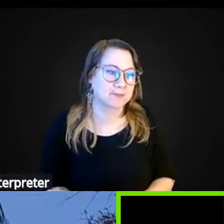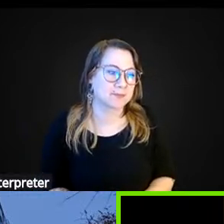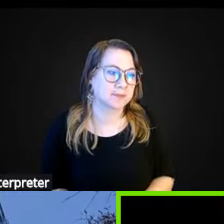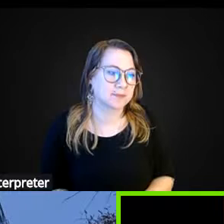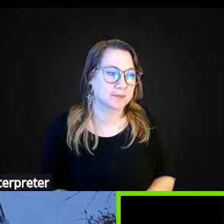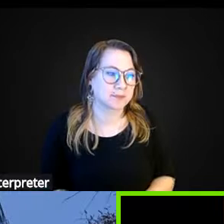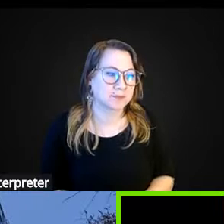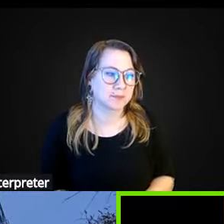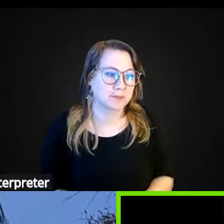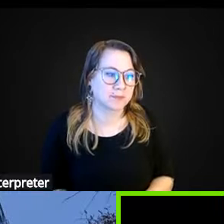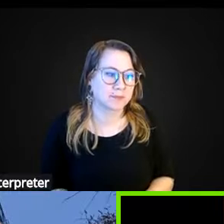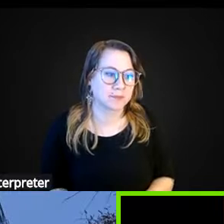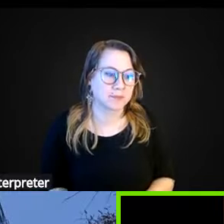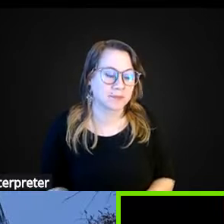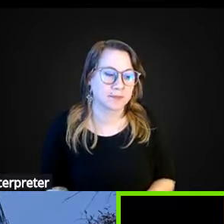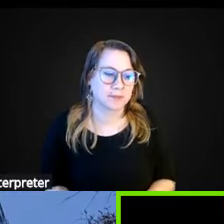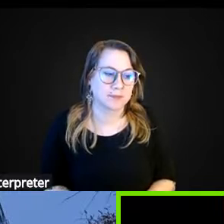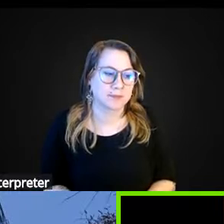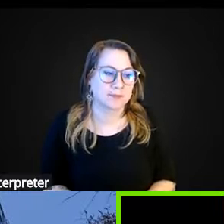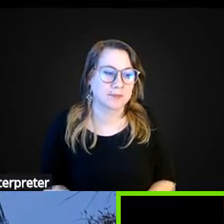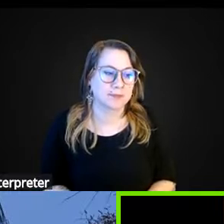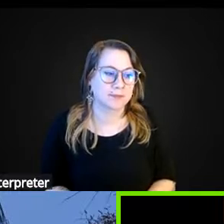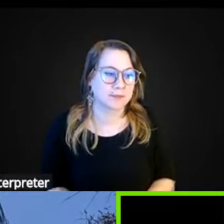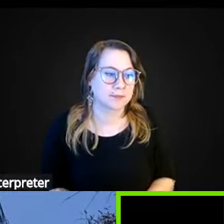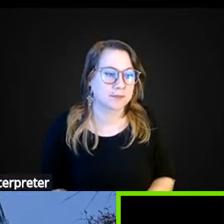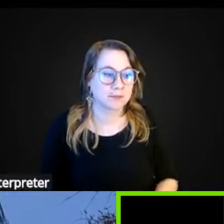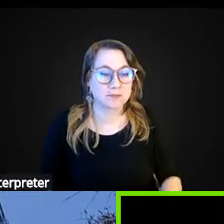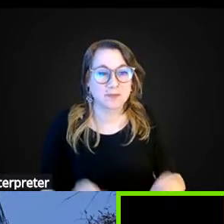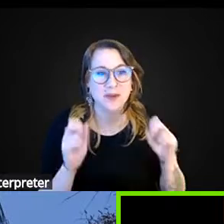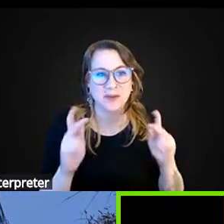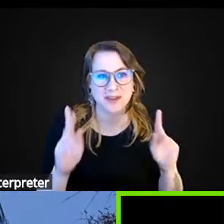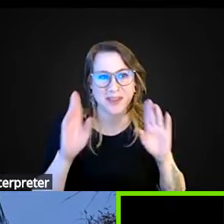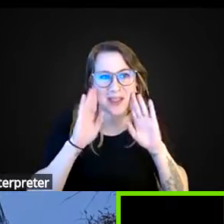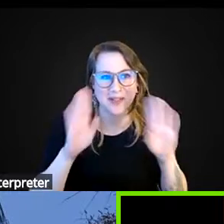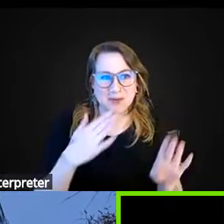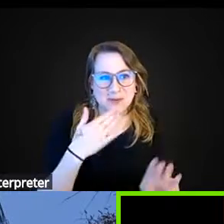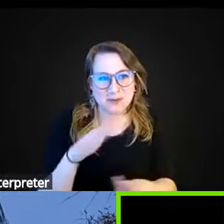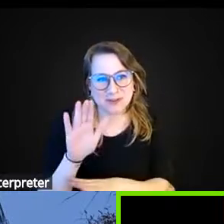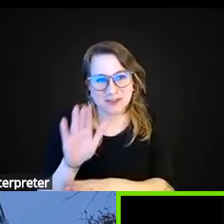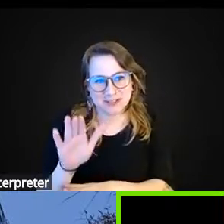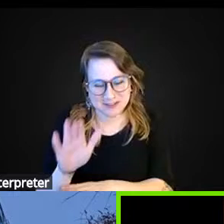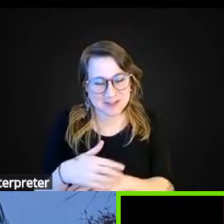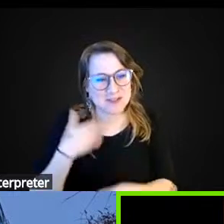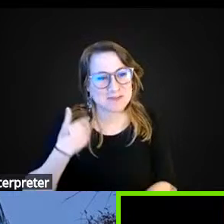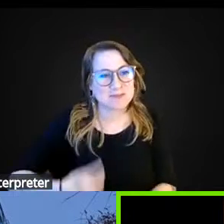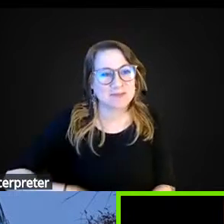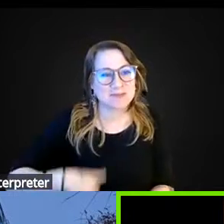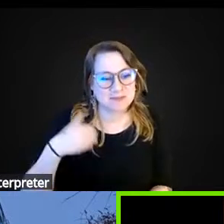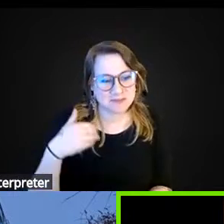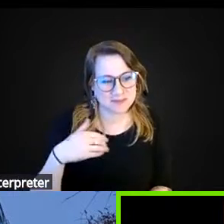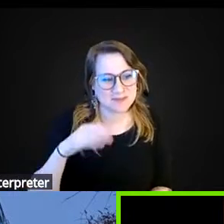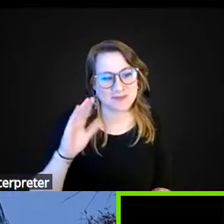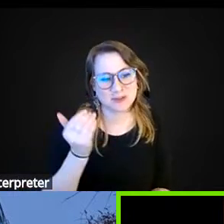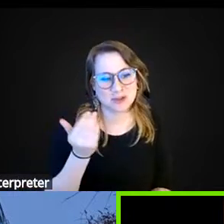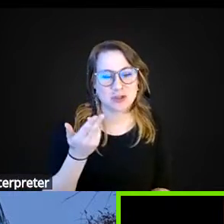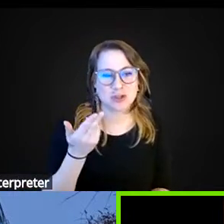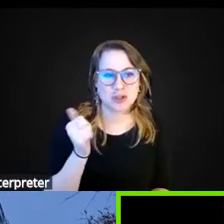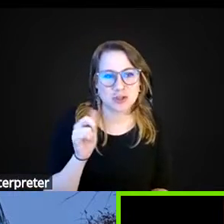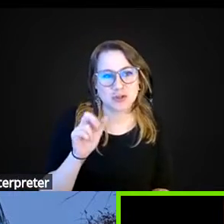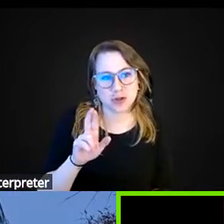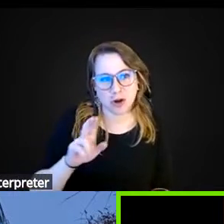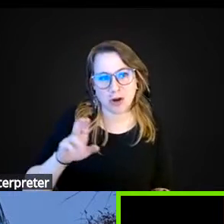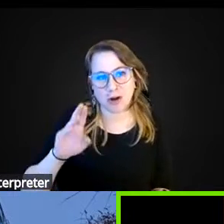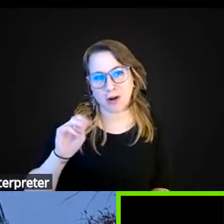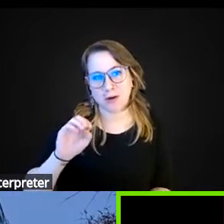All right. Um, all right. So good evening, everyone. So my name is Char McCray,